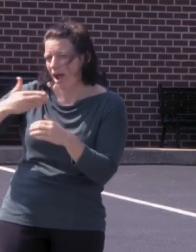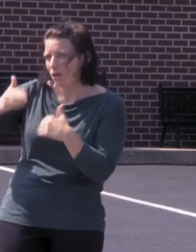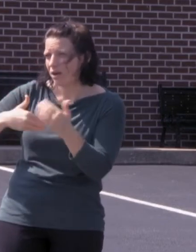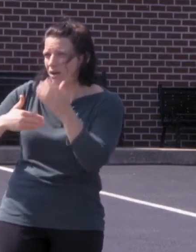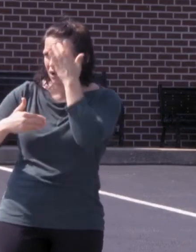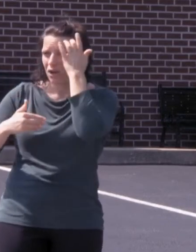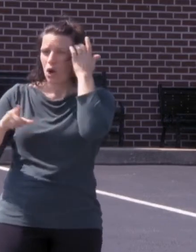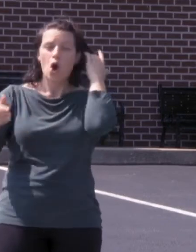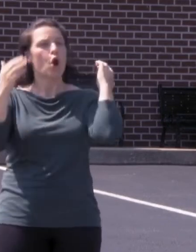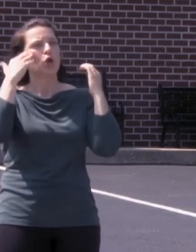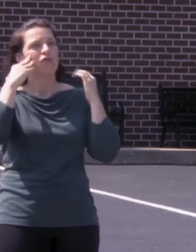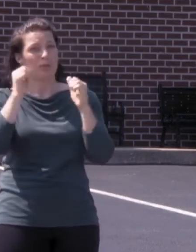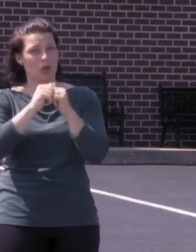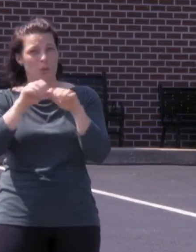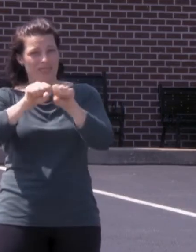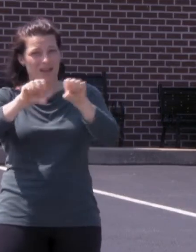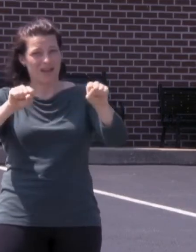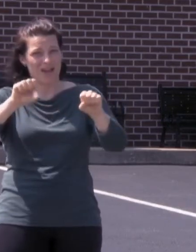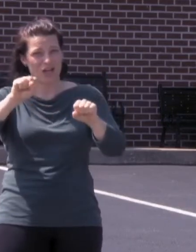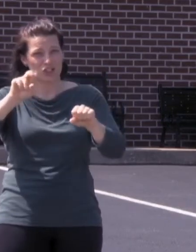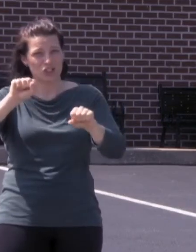Are you familiar with sausage?